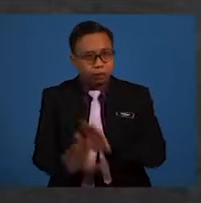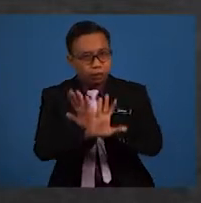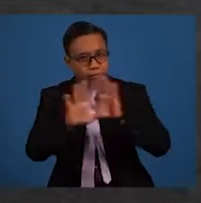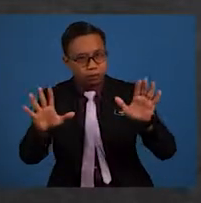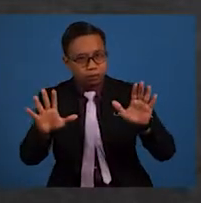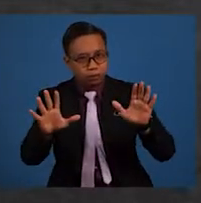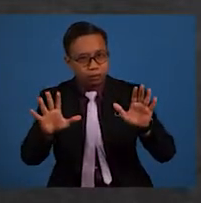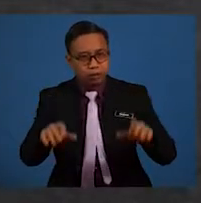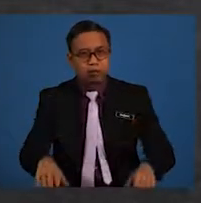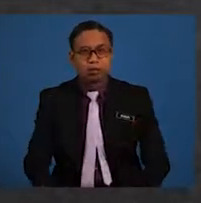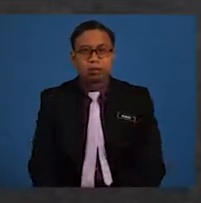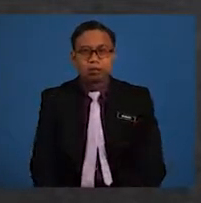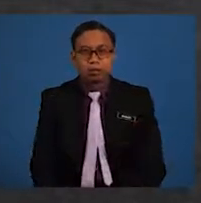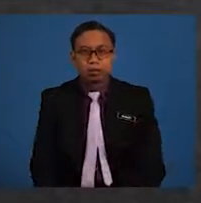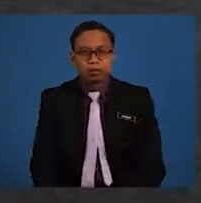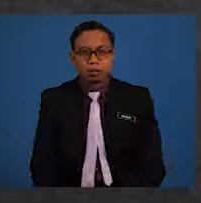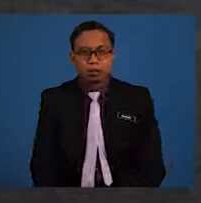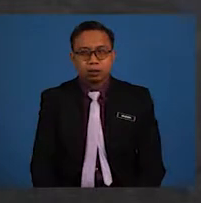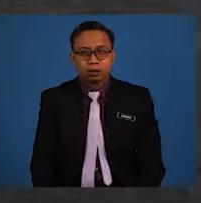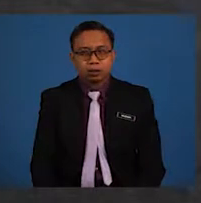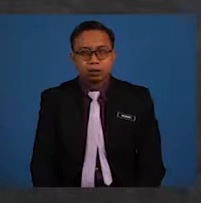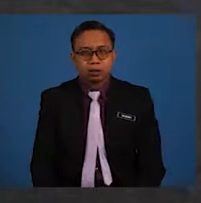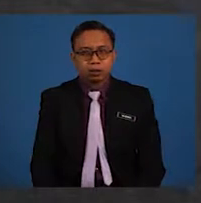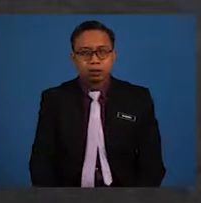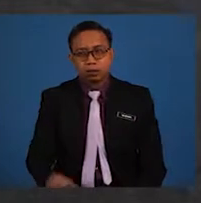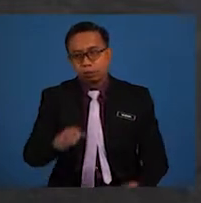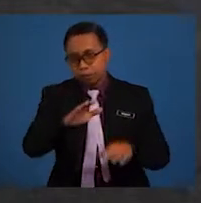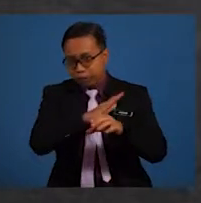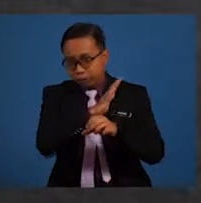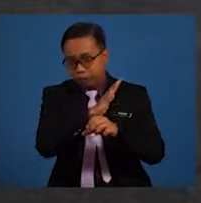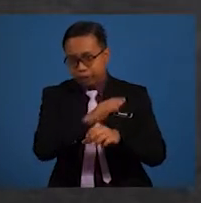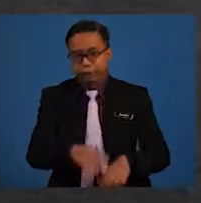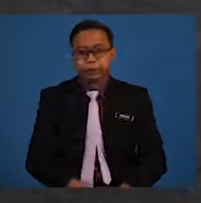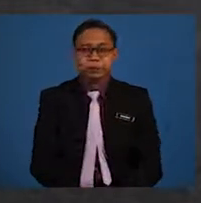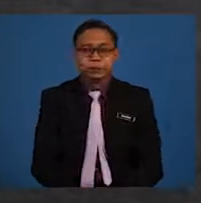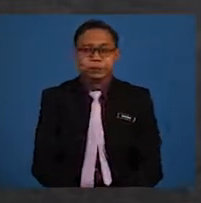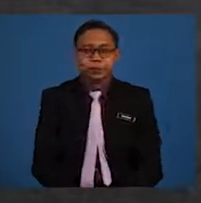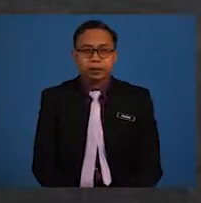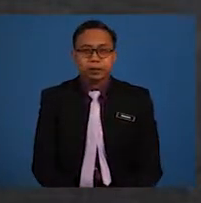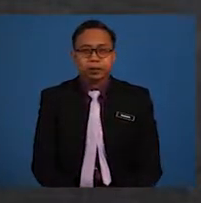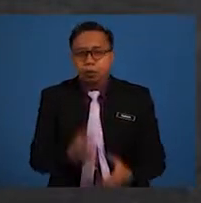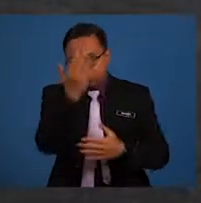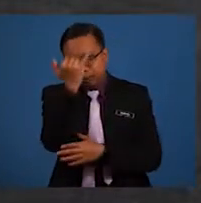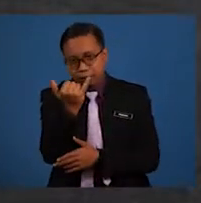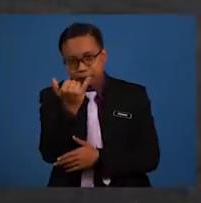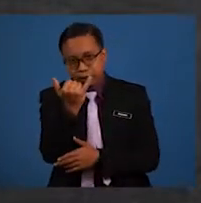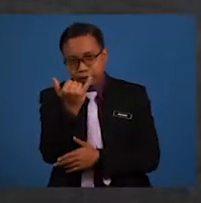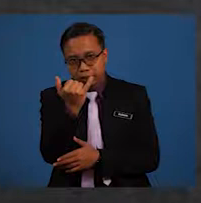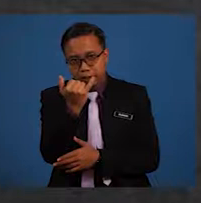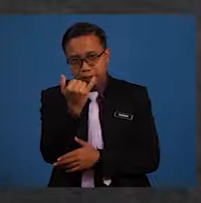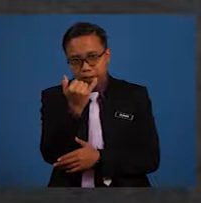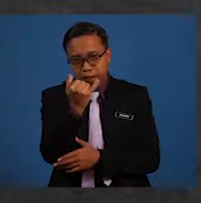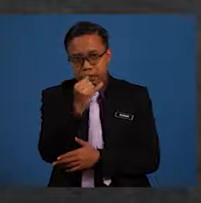definitely eradicated, wiped out completely. So that is why you